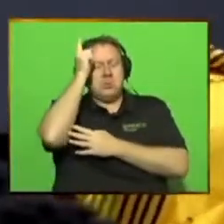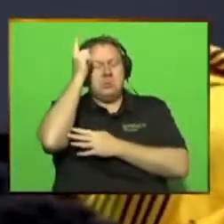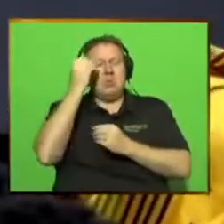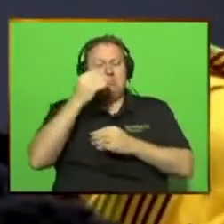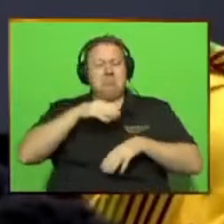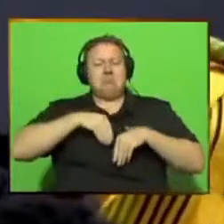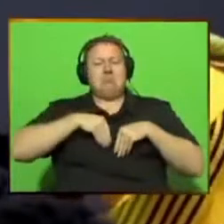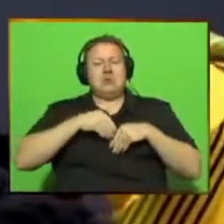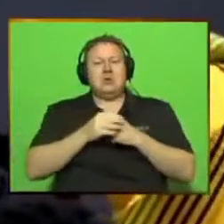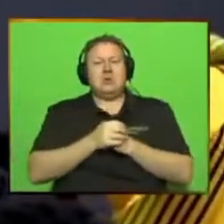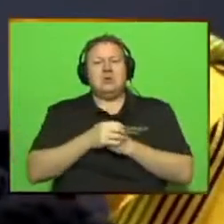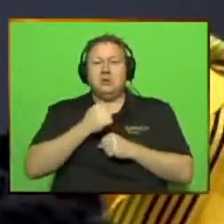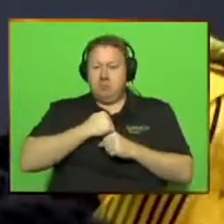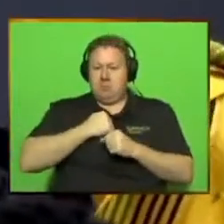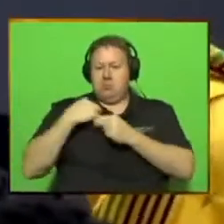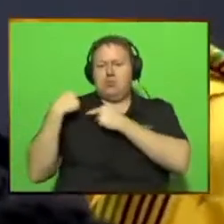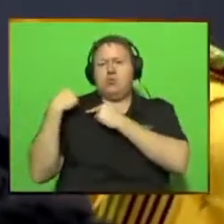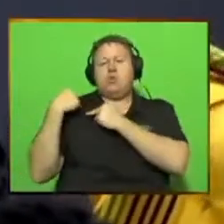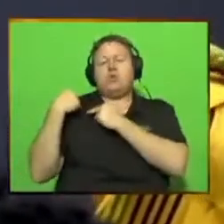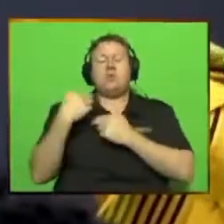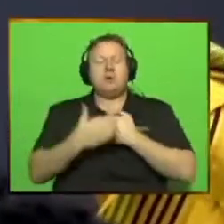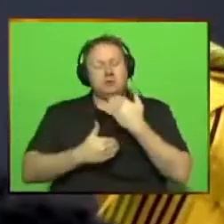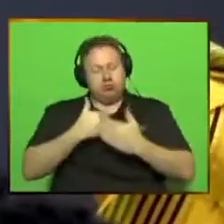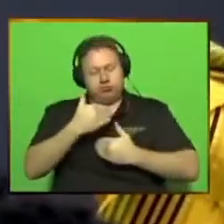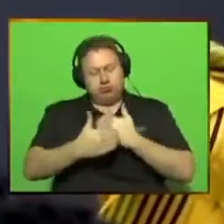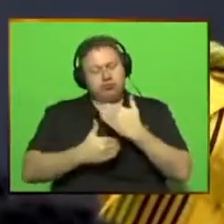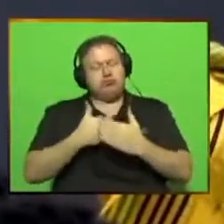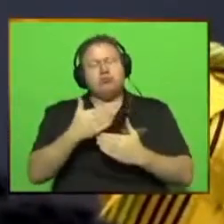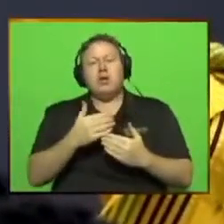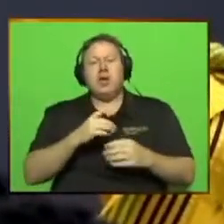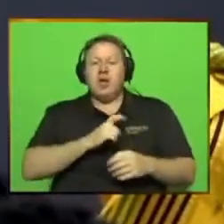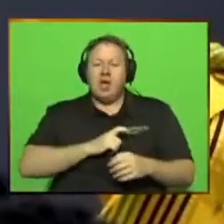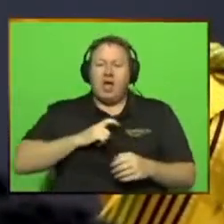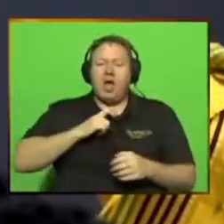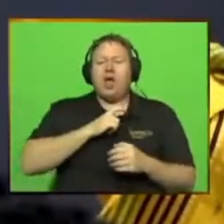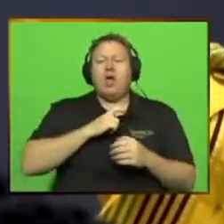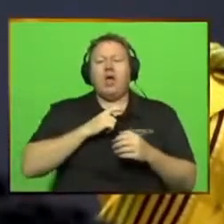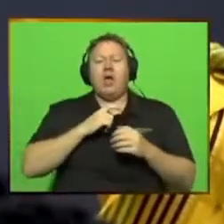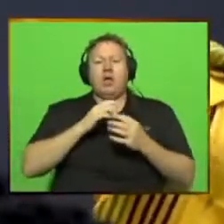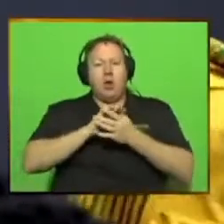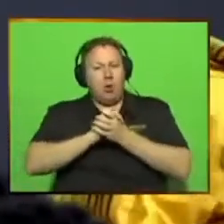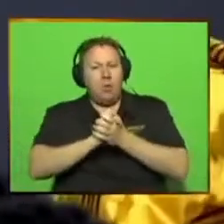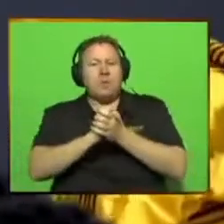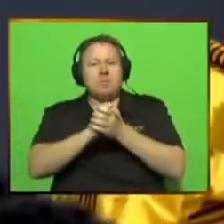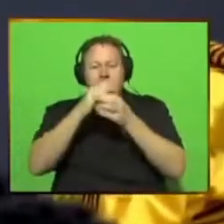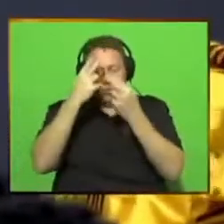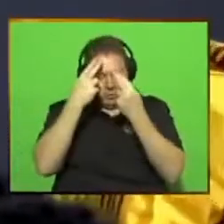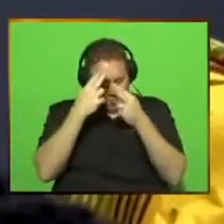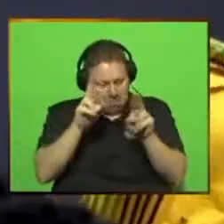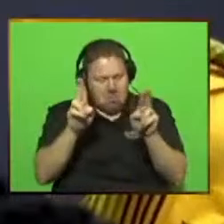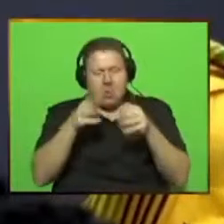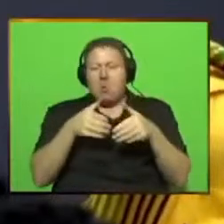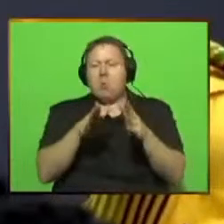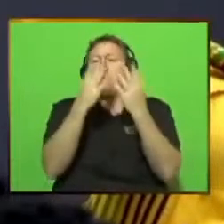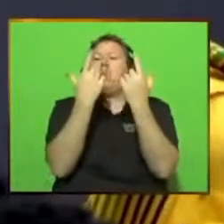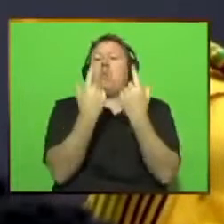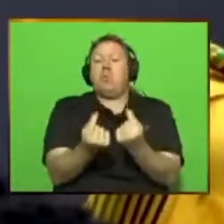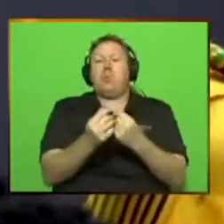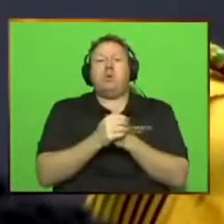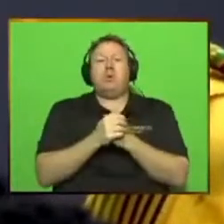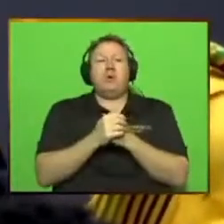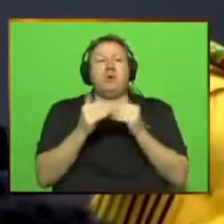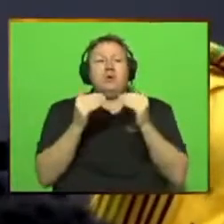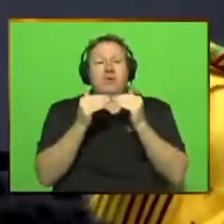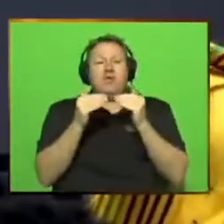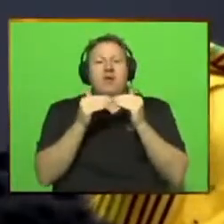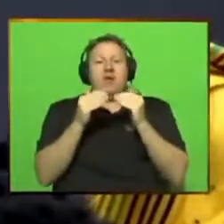undertake to fulfill my duties with care, commitment, and humility, and to be fair and